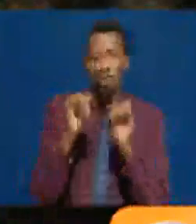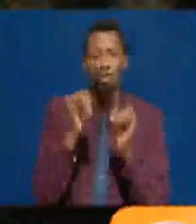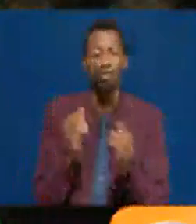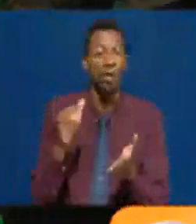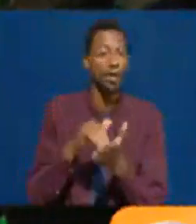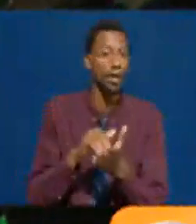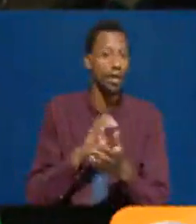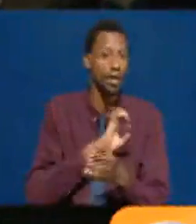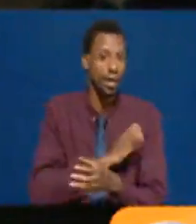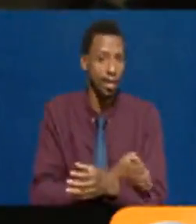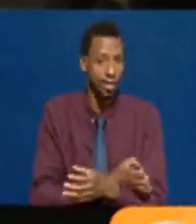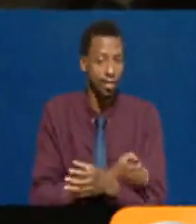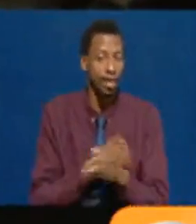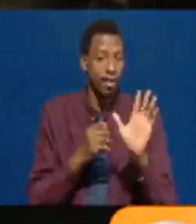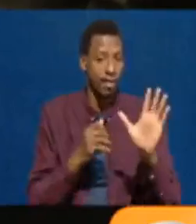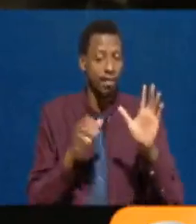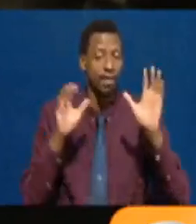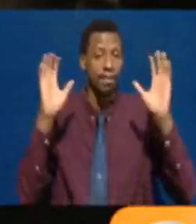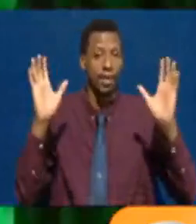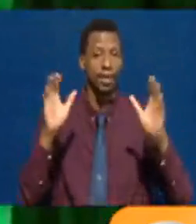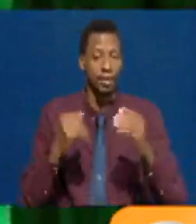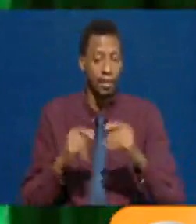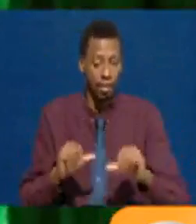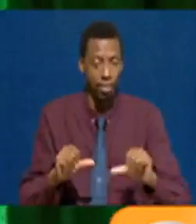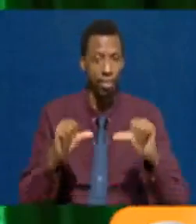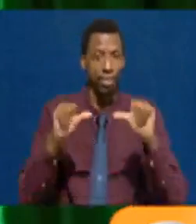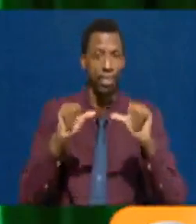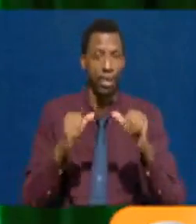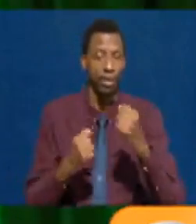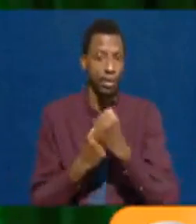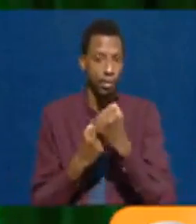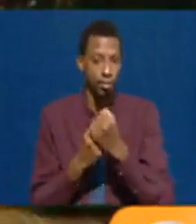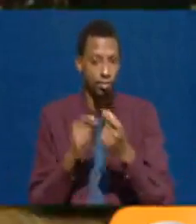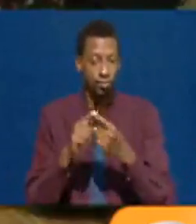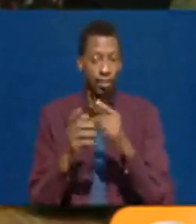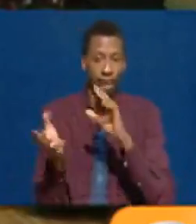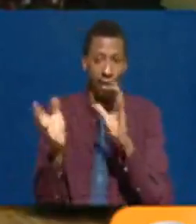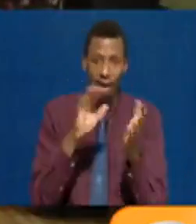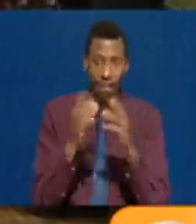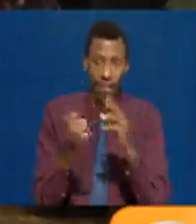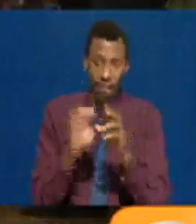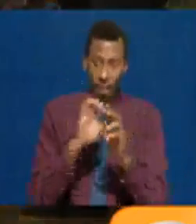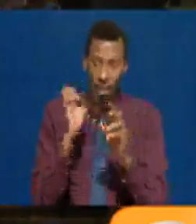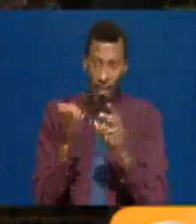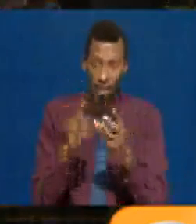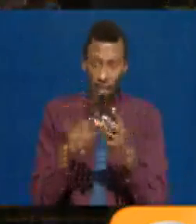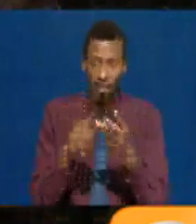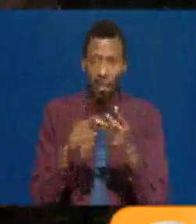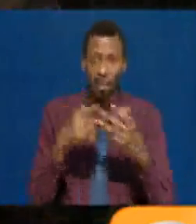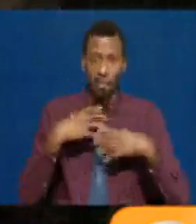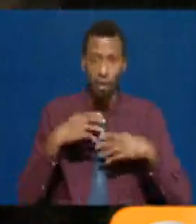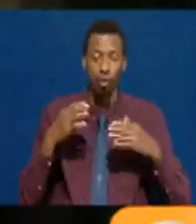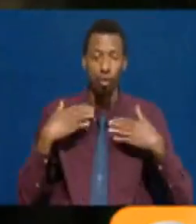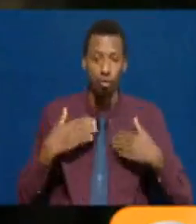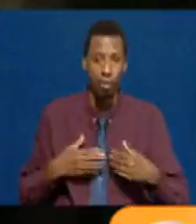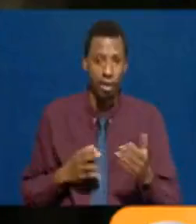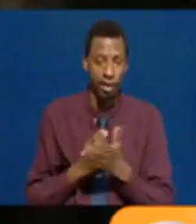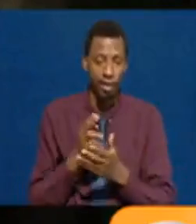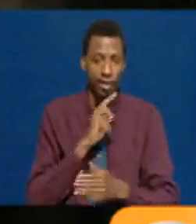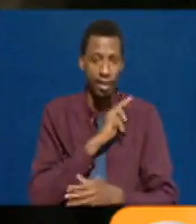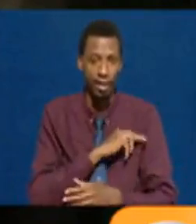5 core sustainability pillars, which include climate and energy, circular economy, people and human rights, nature, sustainable